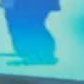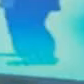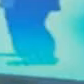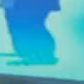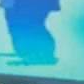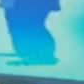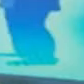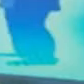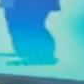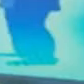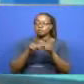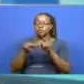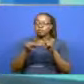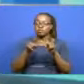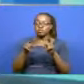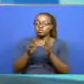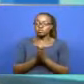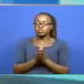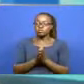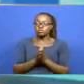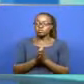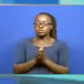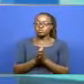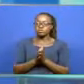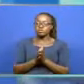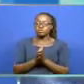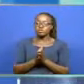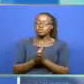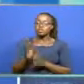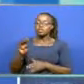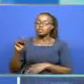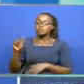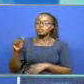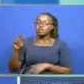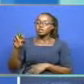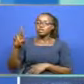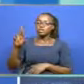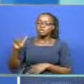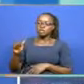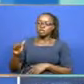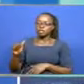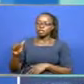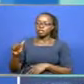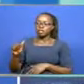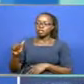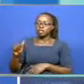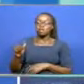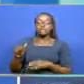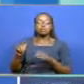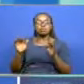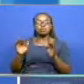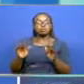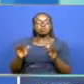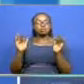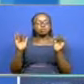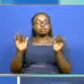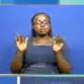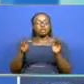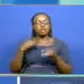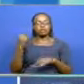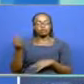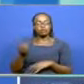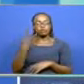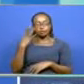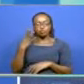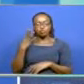Still on tourism matters, Matira Conservancy in Narok County is one of the most fascinating nature destinations,